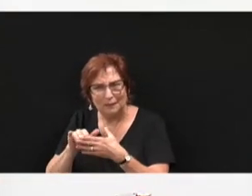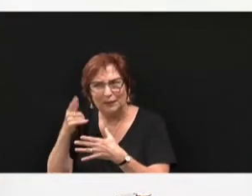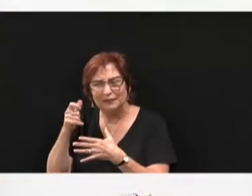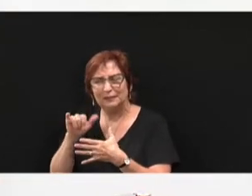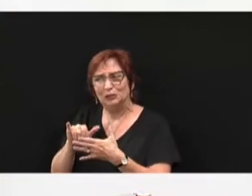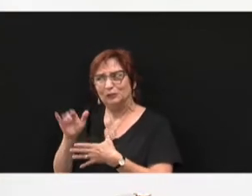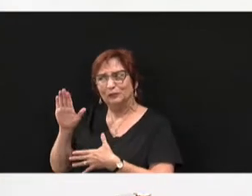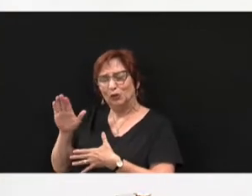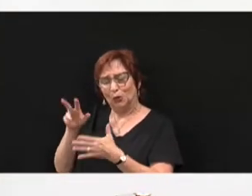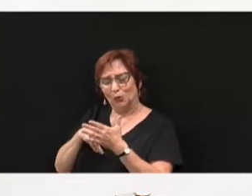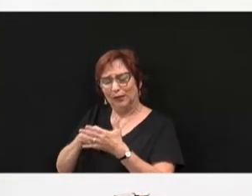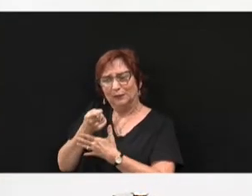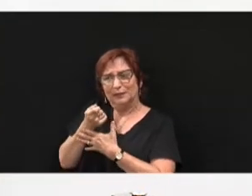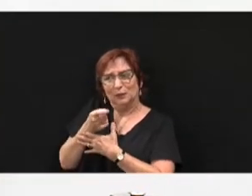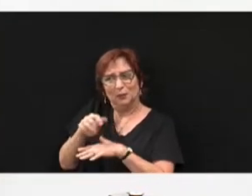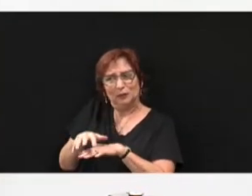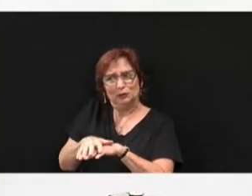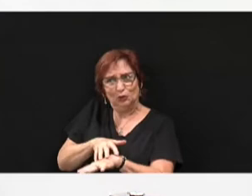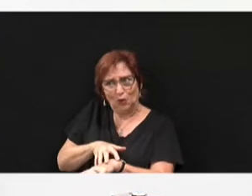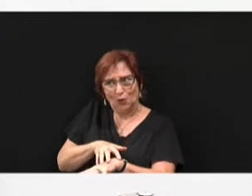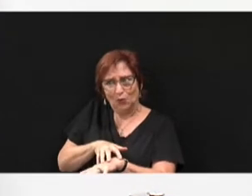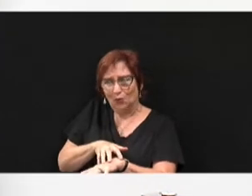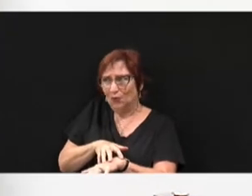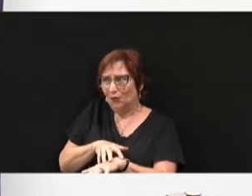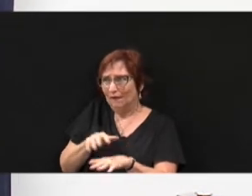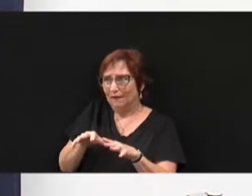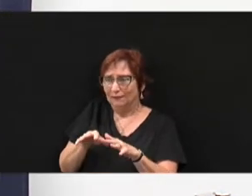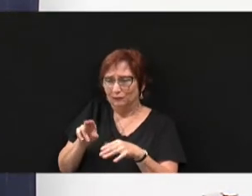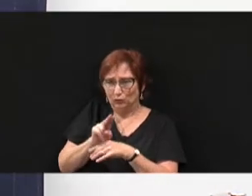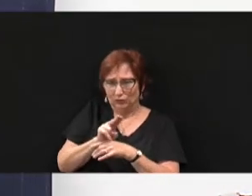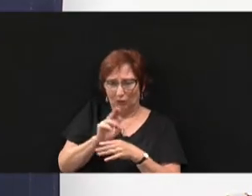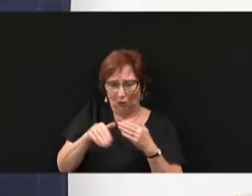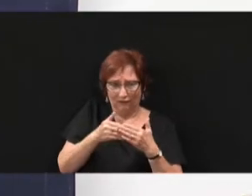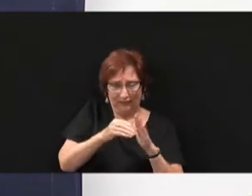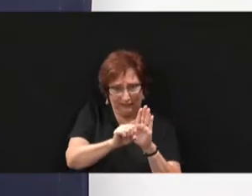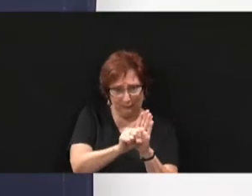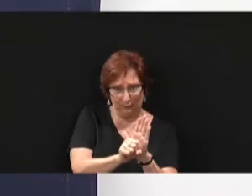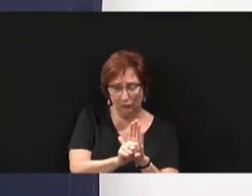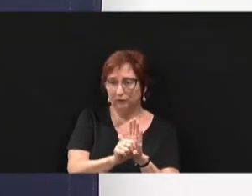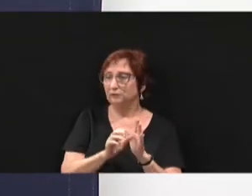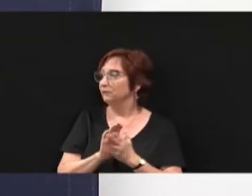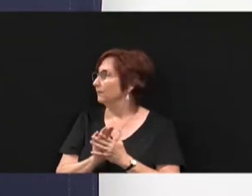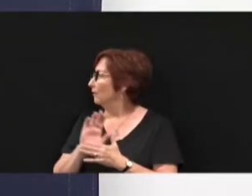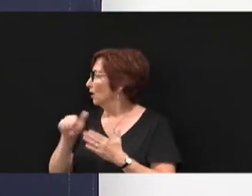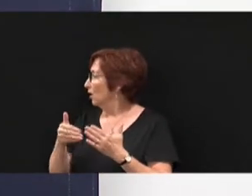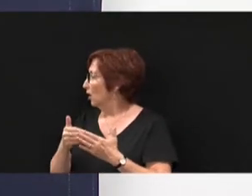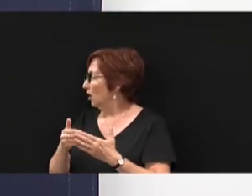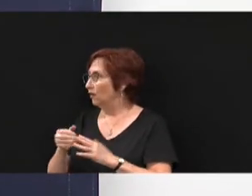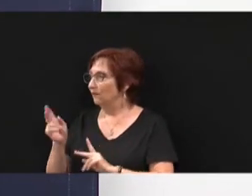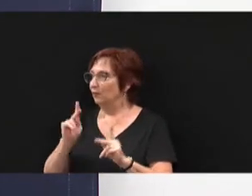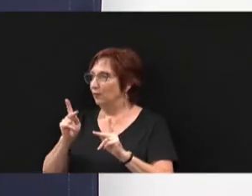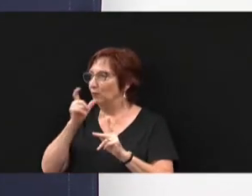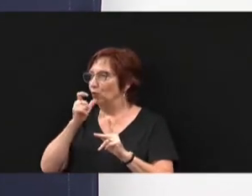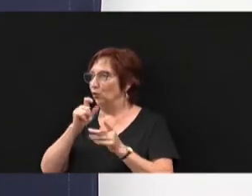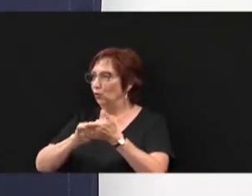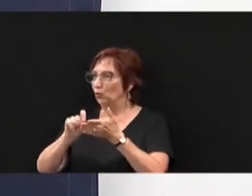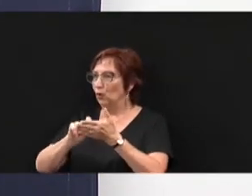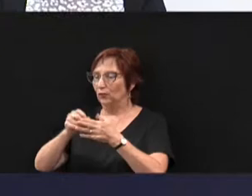but you got the words. I bet all the people that wrote their name tags really big are really sorry